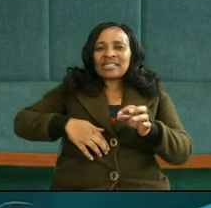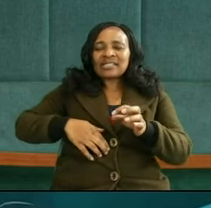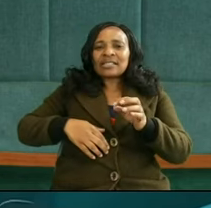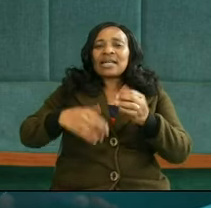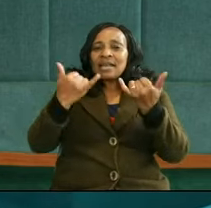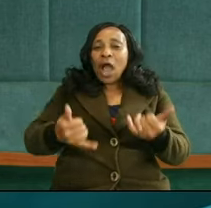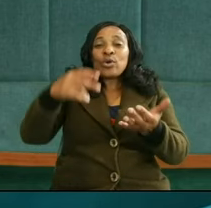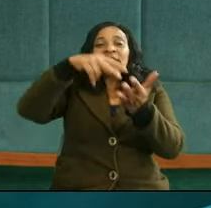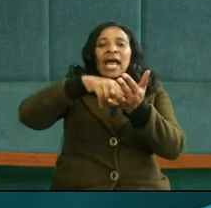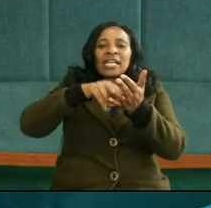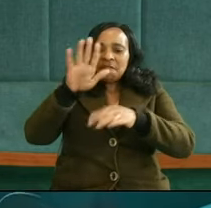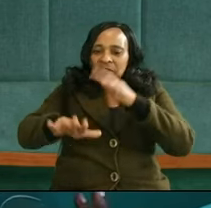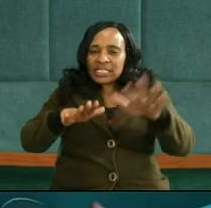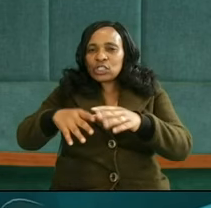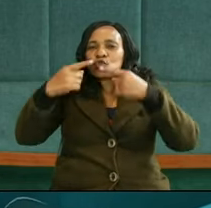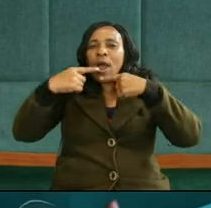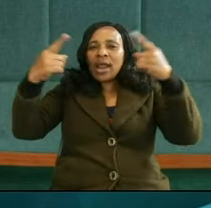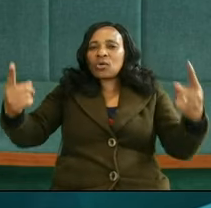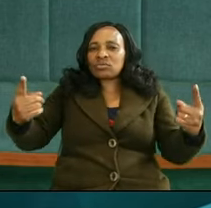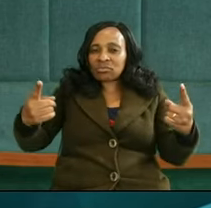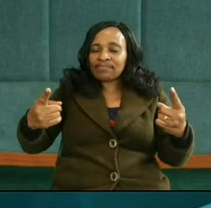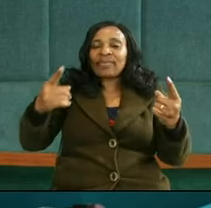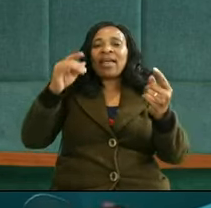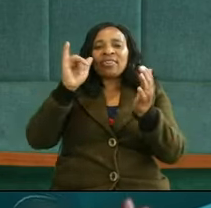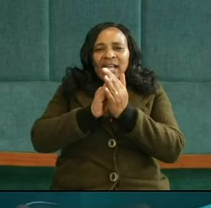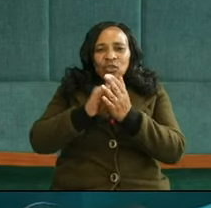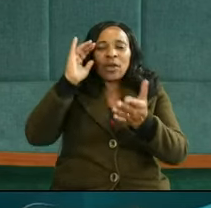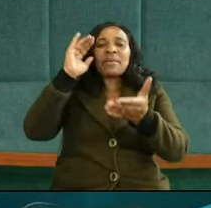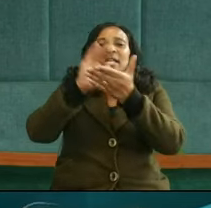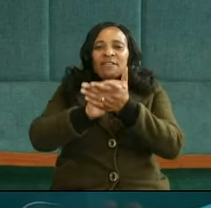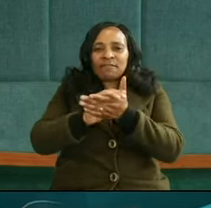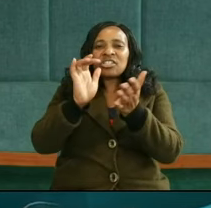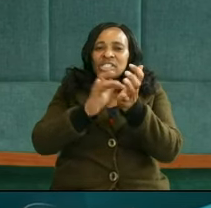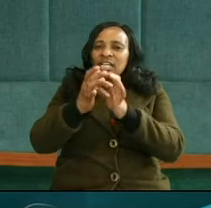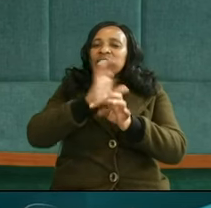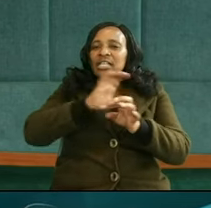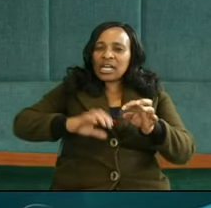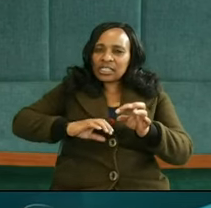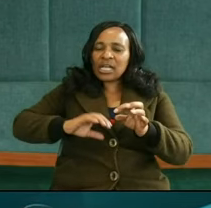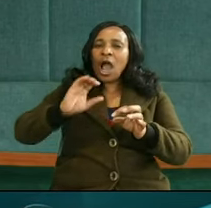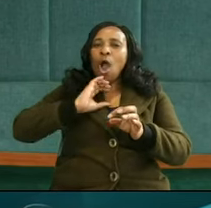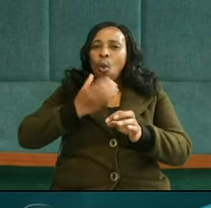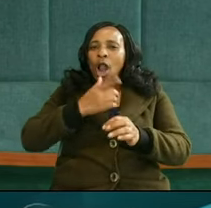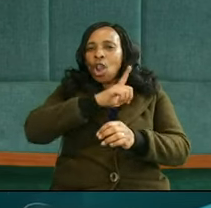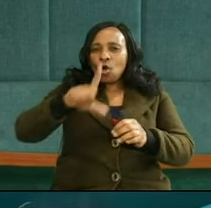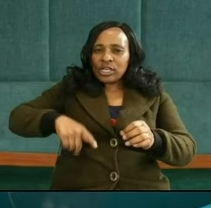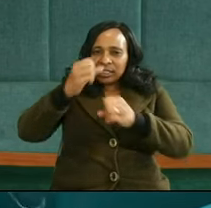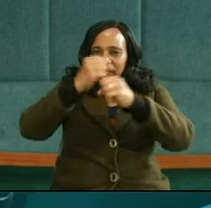our feet to declare that we believe in Jesus Christ as our Lord and our Savior.